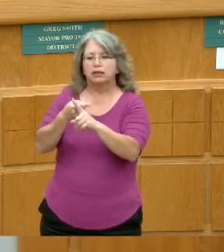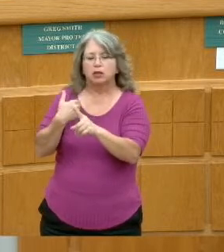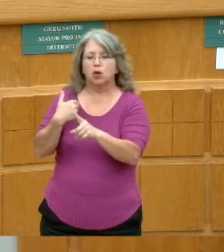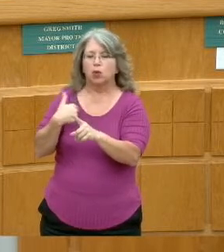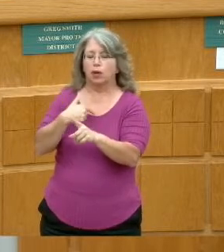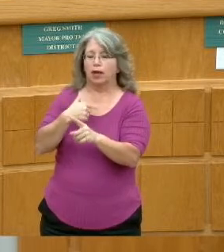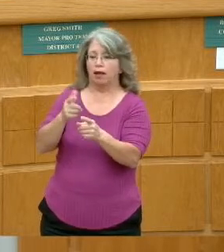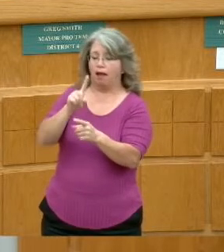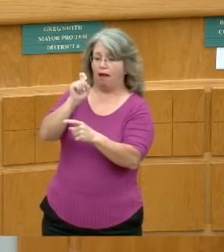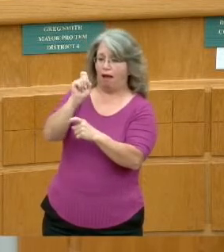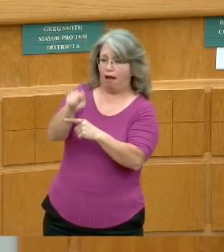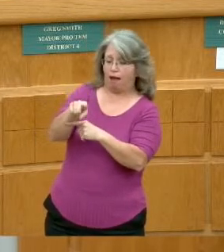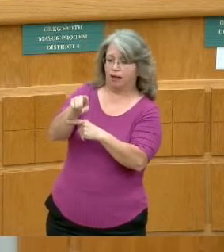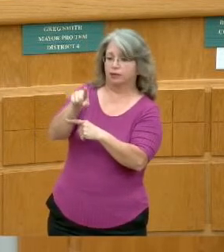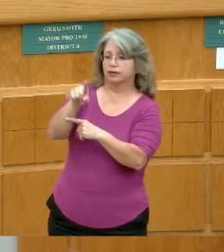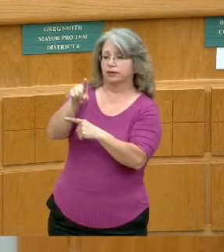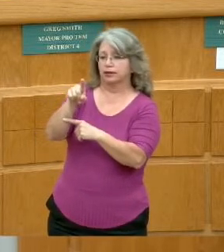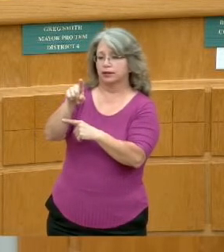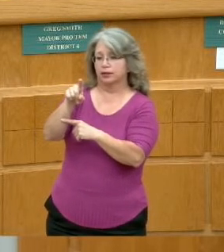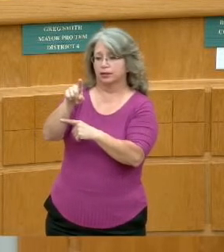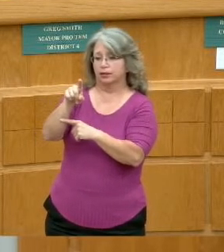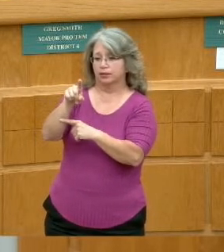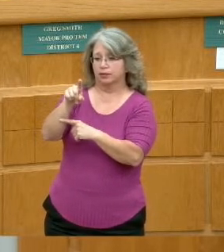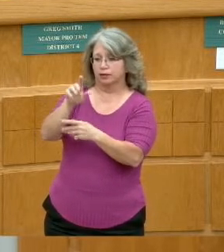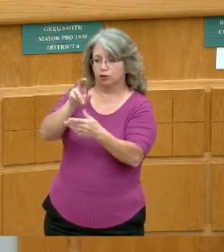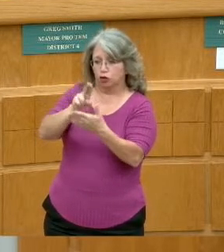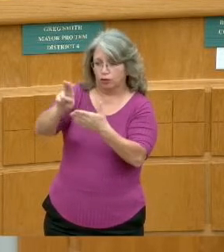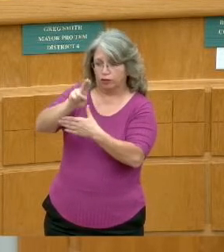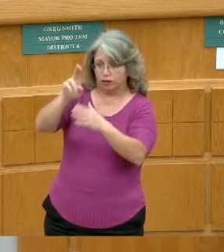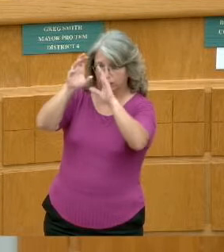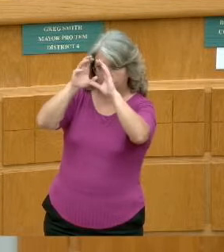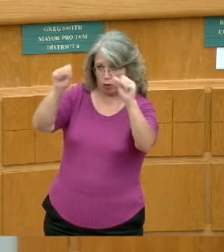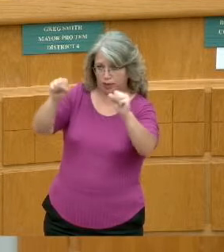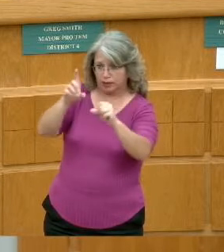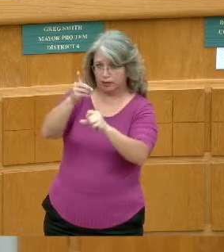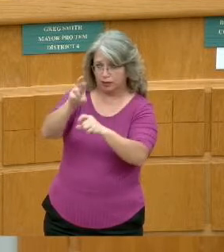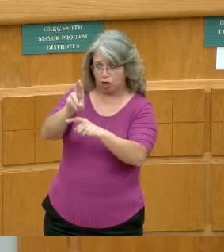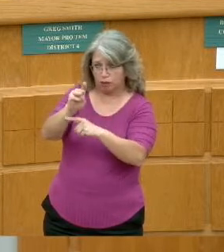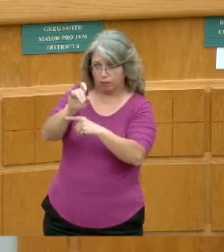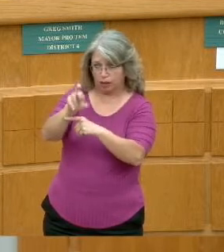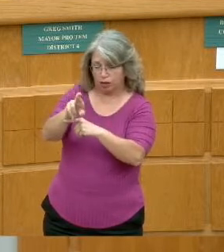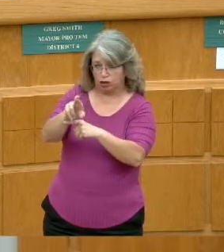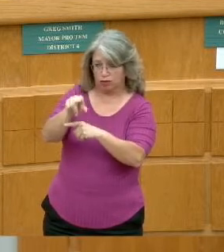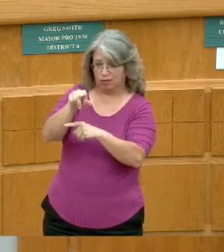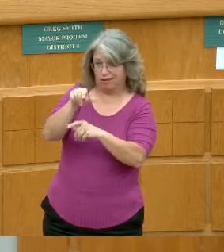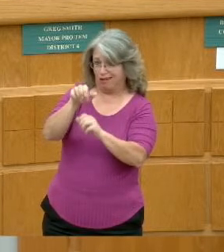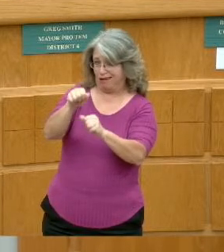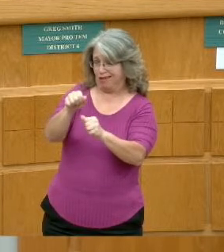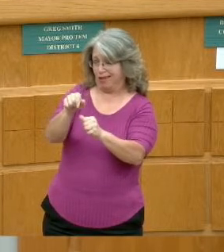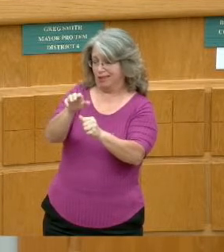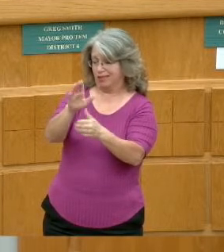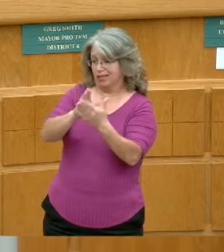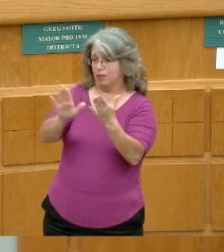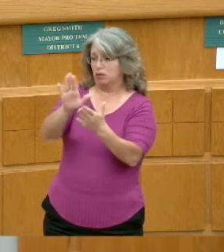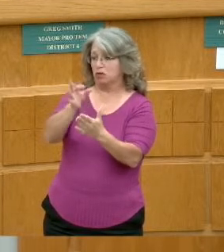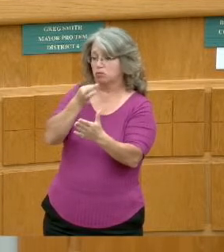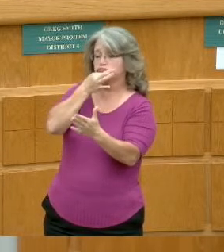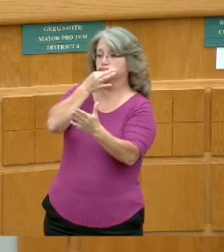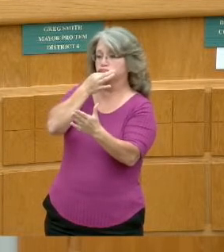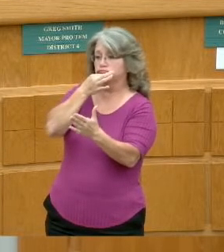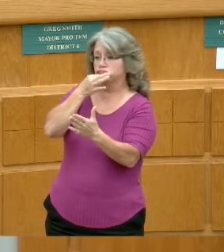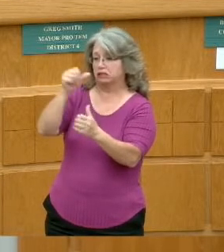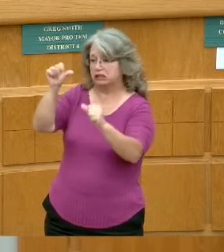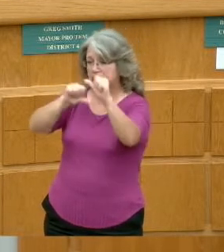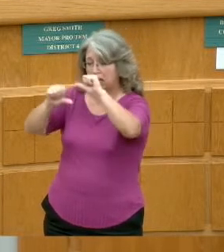Christi President, CEO, Dr. Miller, could we get some help from some of your great professors and scientists to help